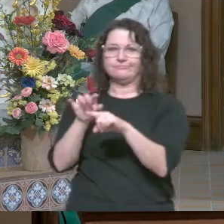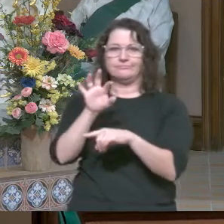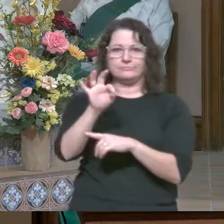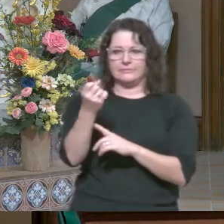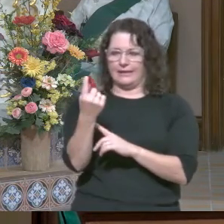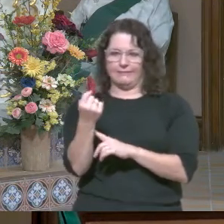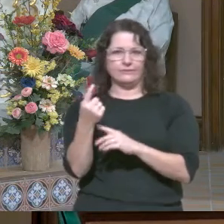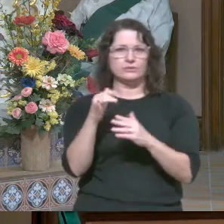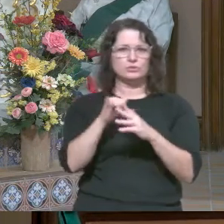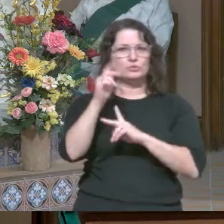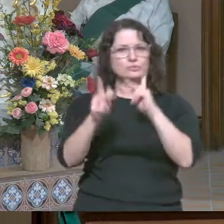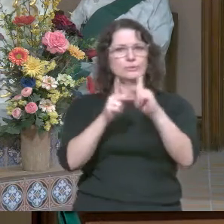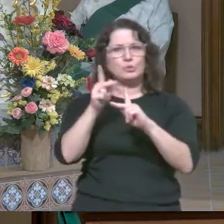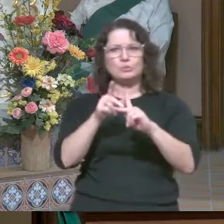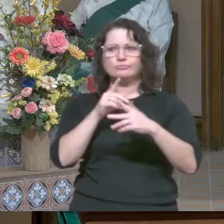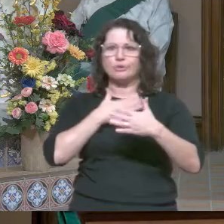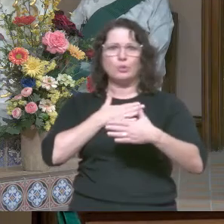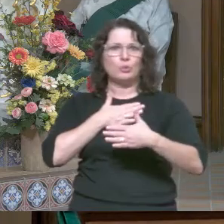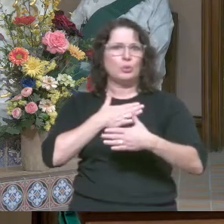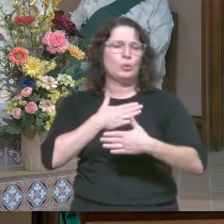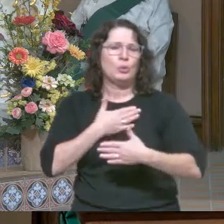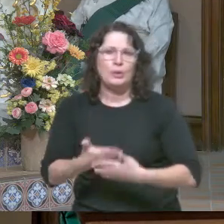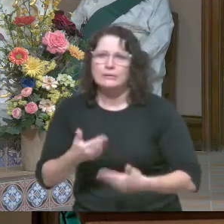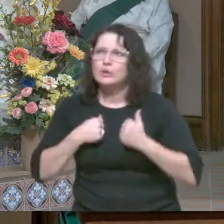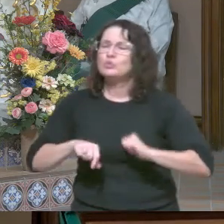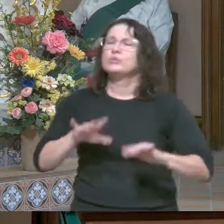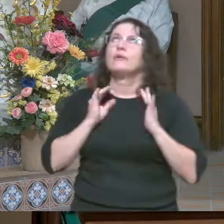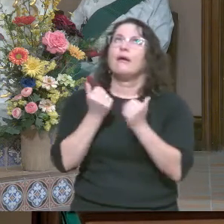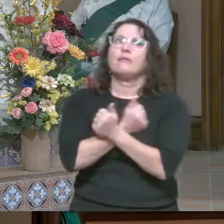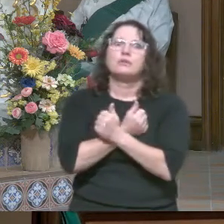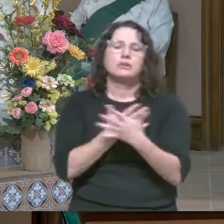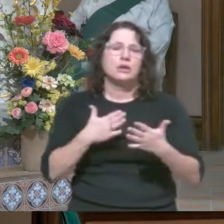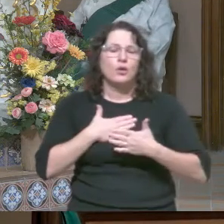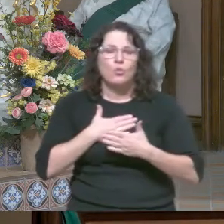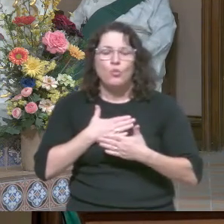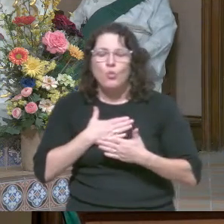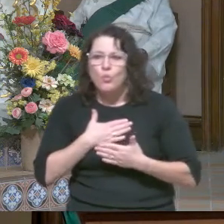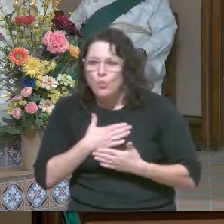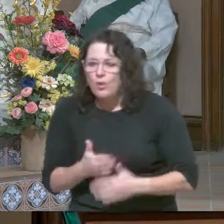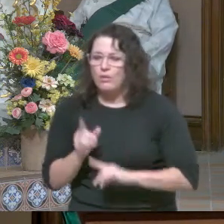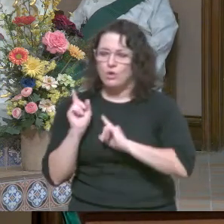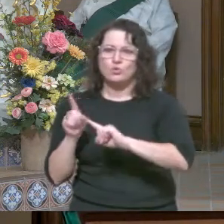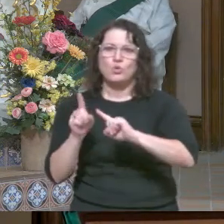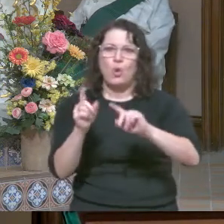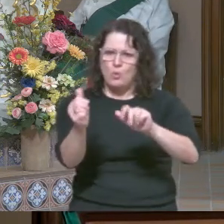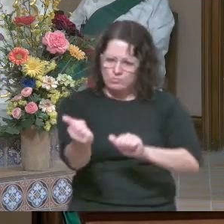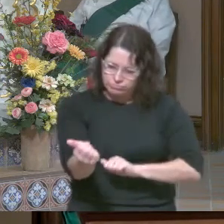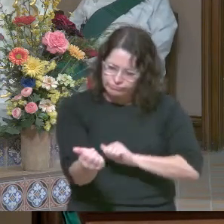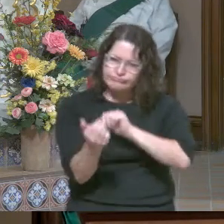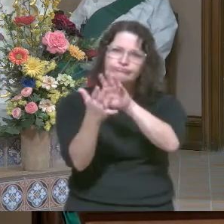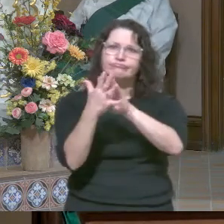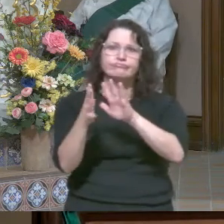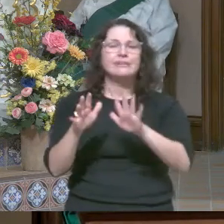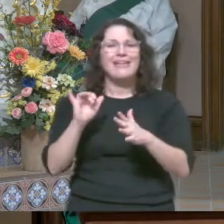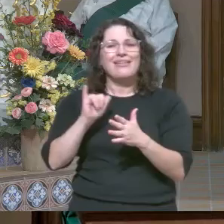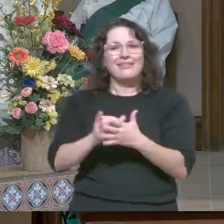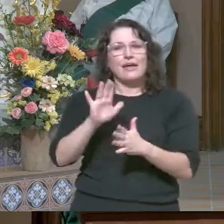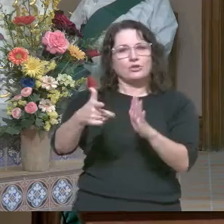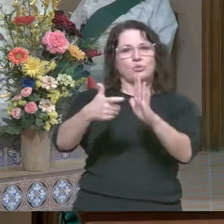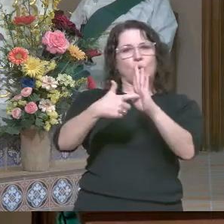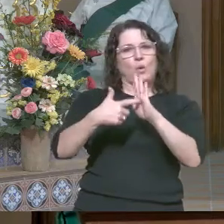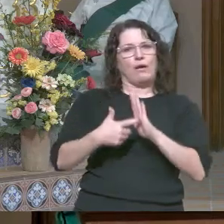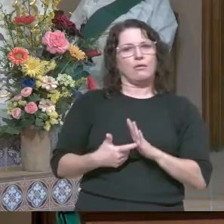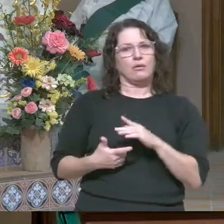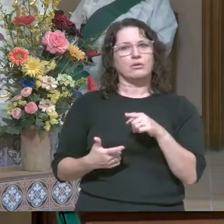the people who responded so generously, who paid this ultimate price, this is the cost of discipleship, the cost